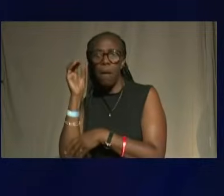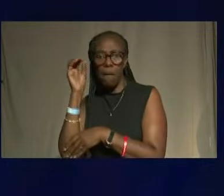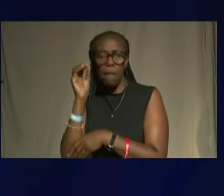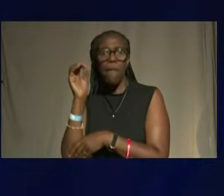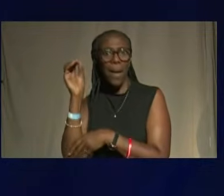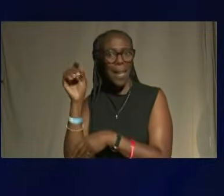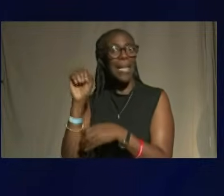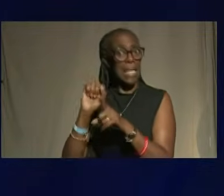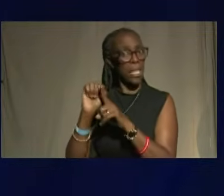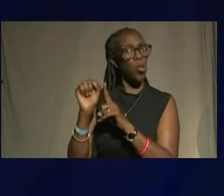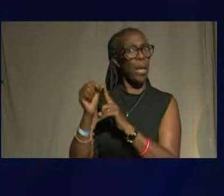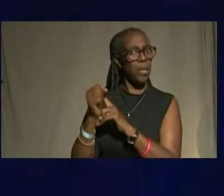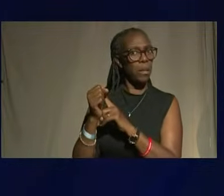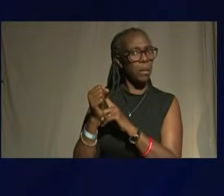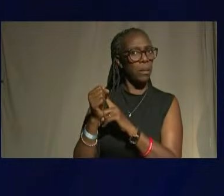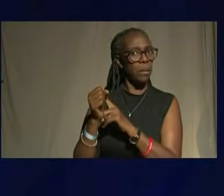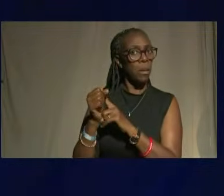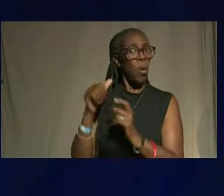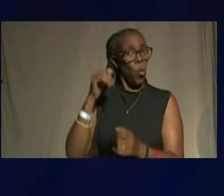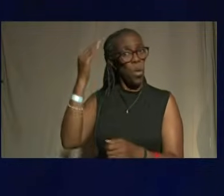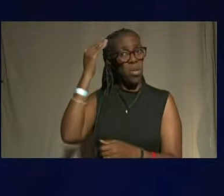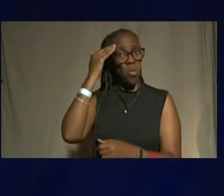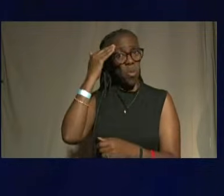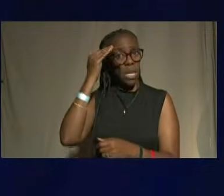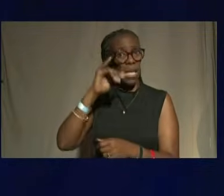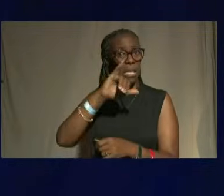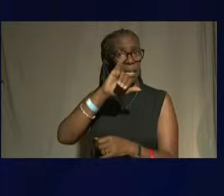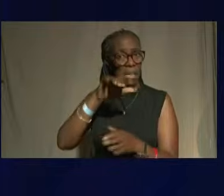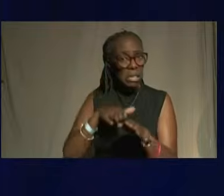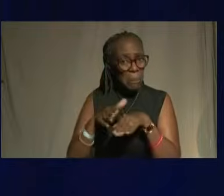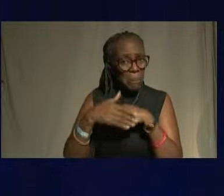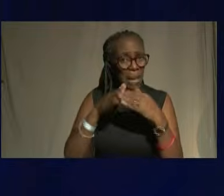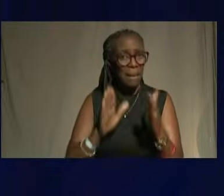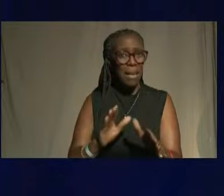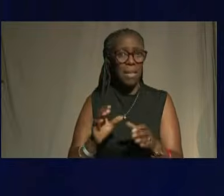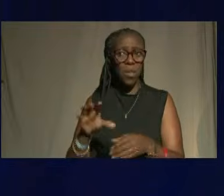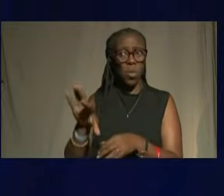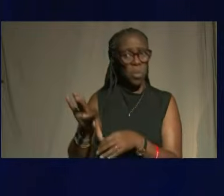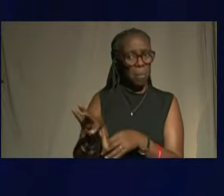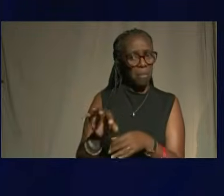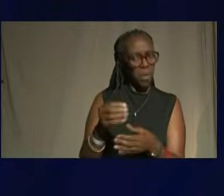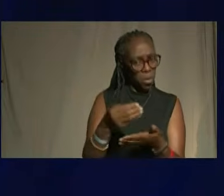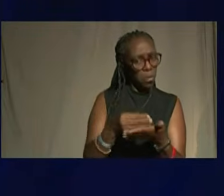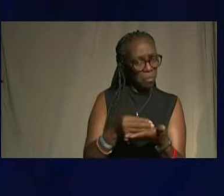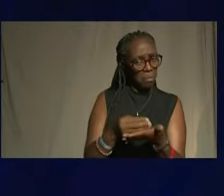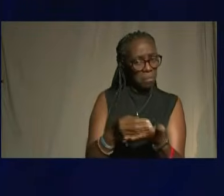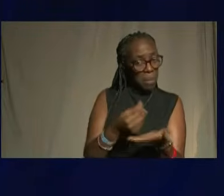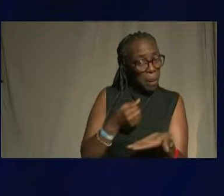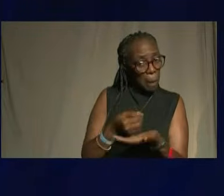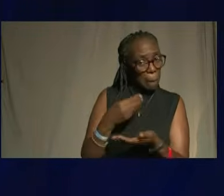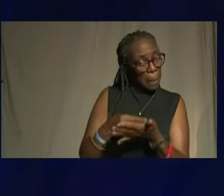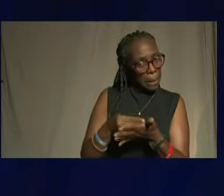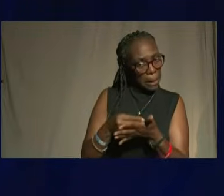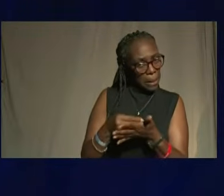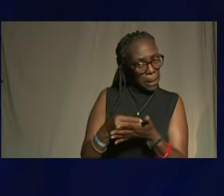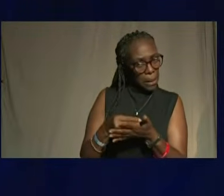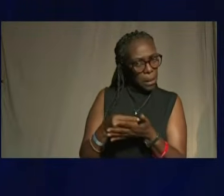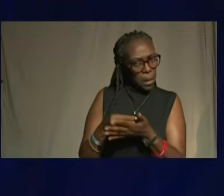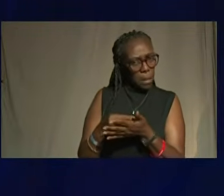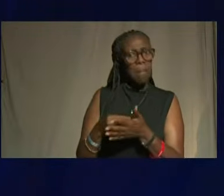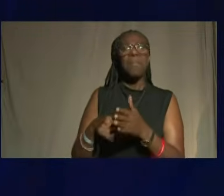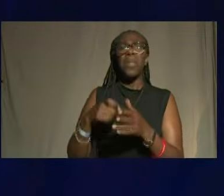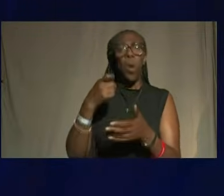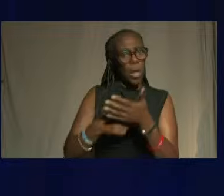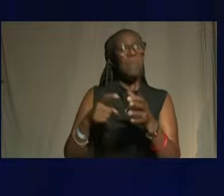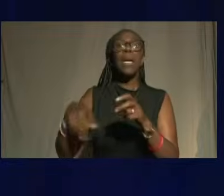note that for Jamaicans going to pick up money at agencies, the cost may increase. And that's why we want to encourage